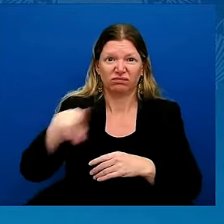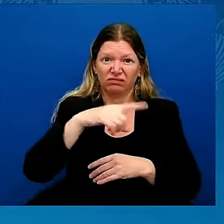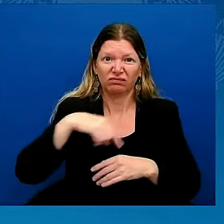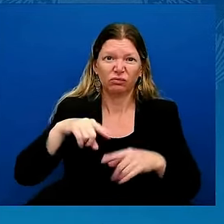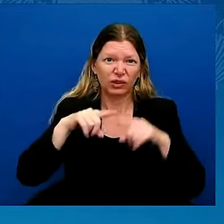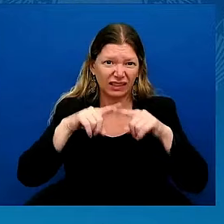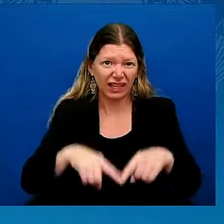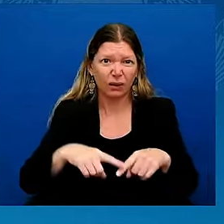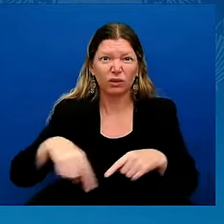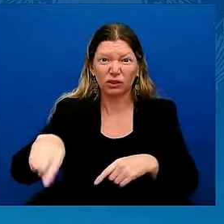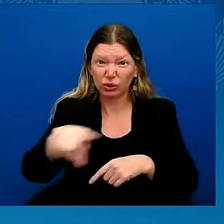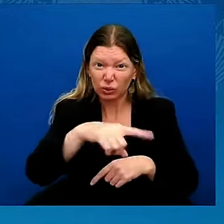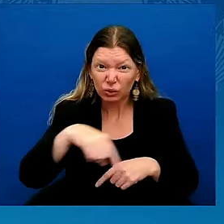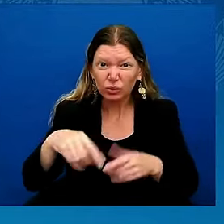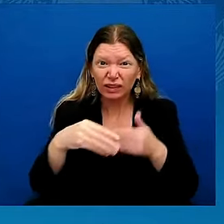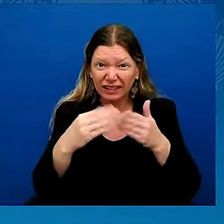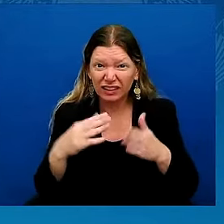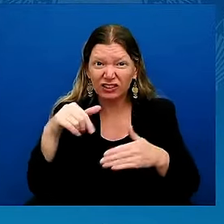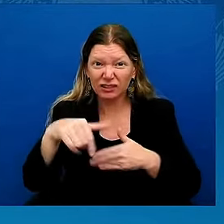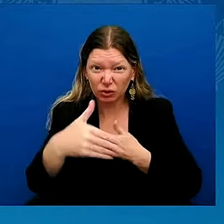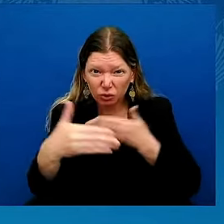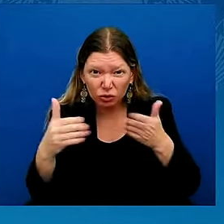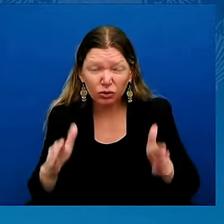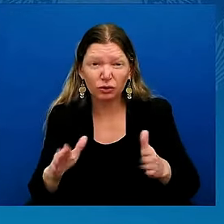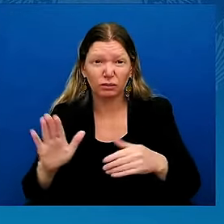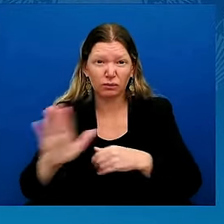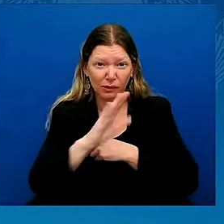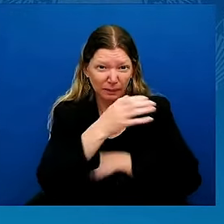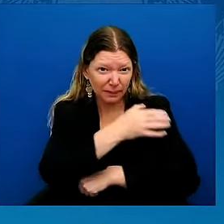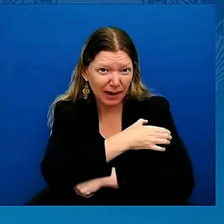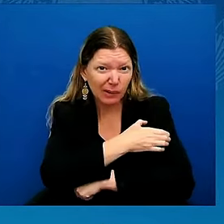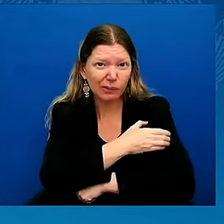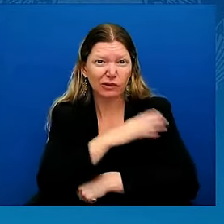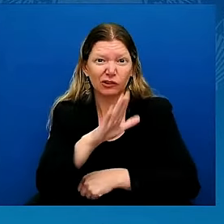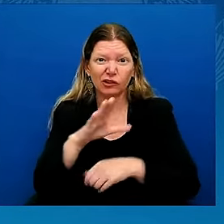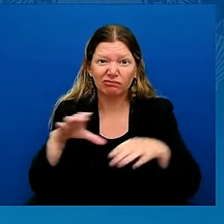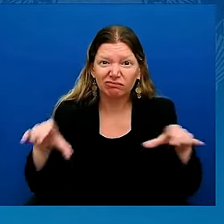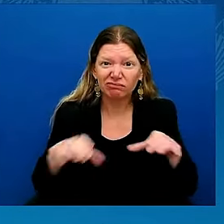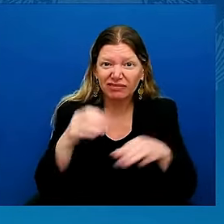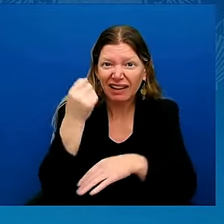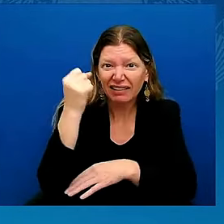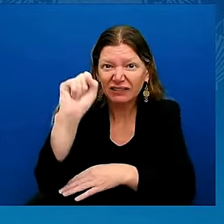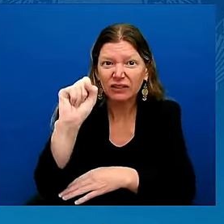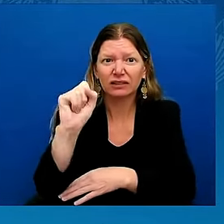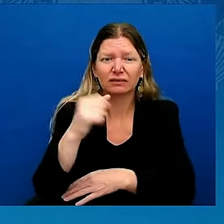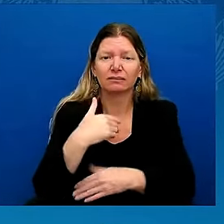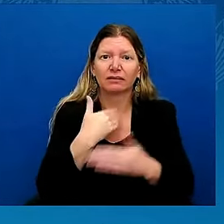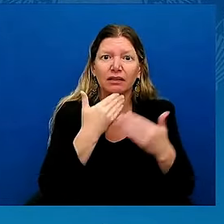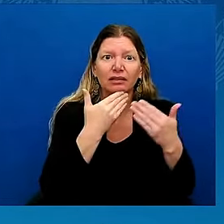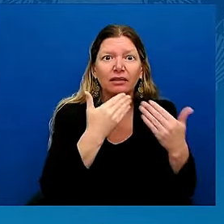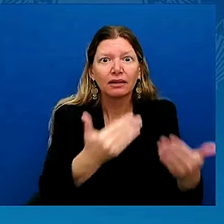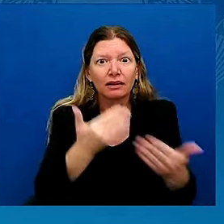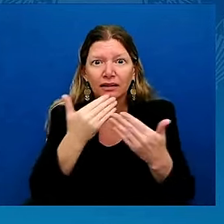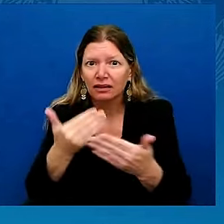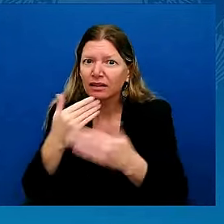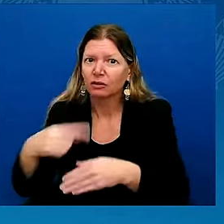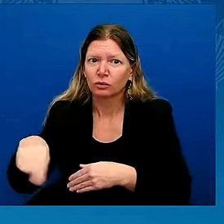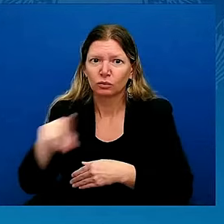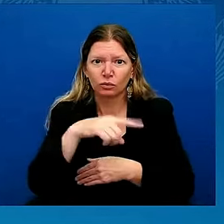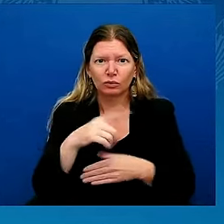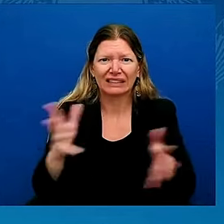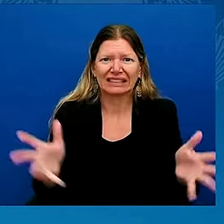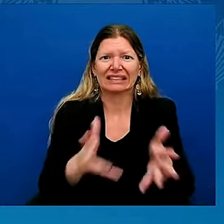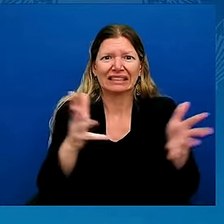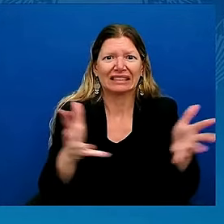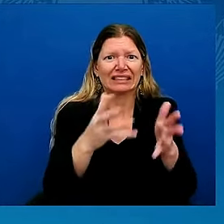your work to register people to vote and get people to the polls. Each of us has a job to do. As